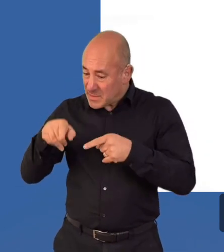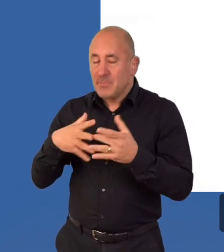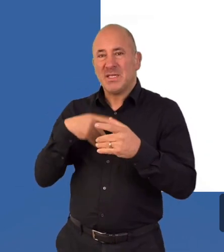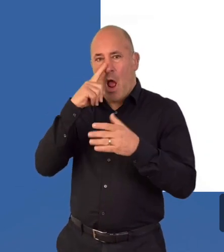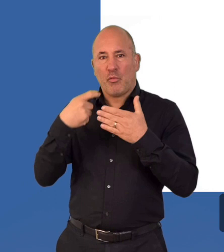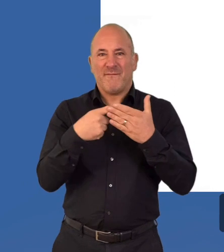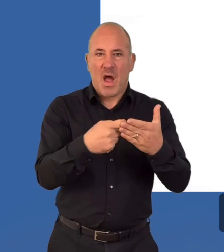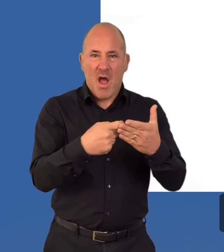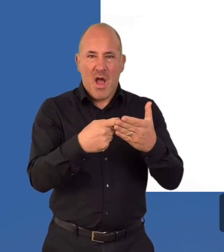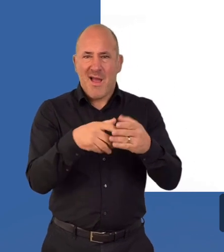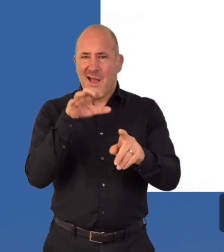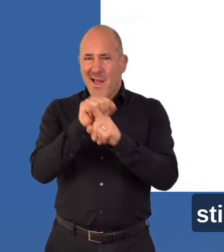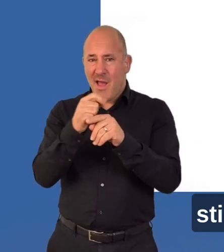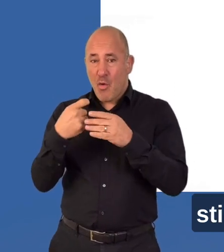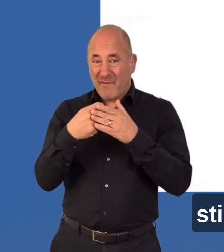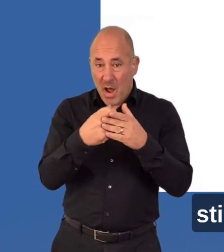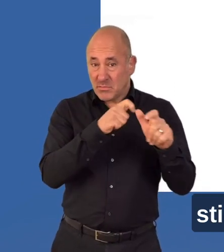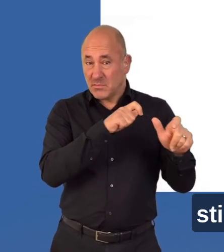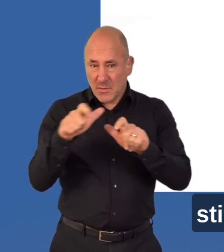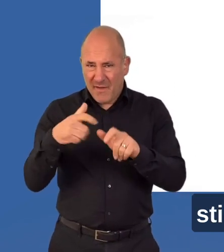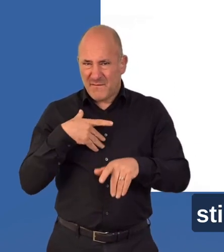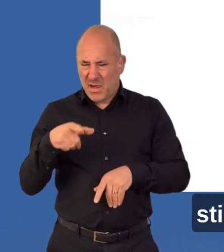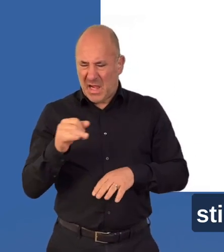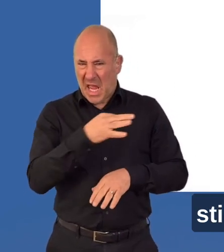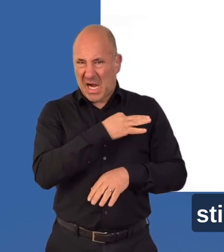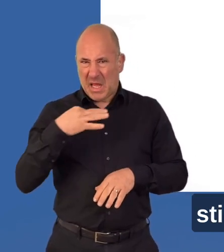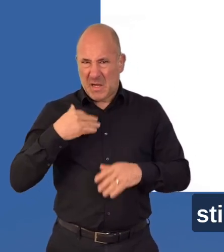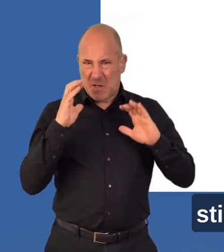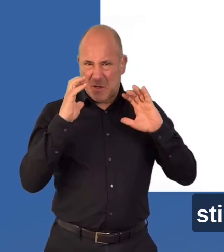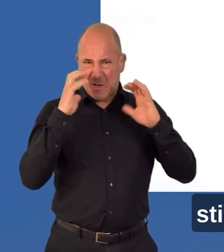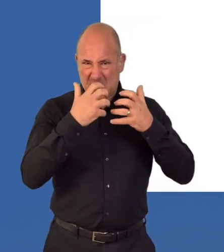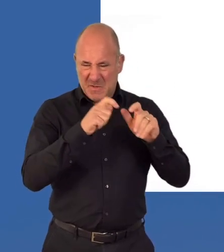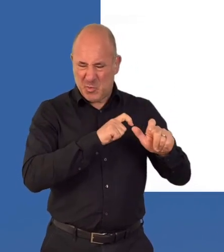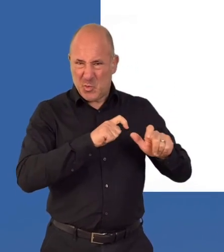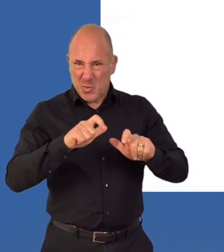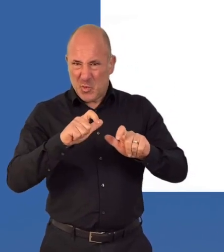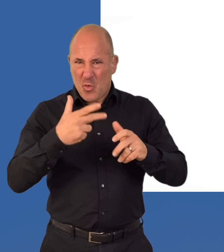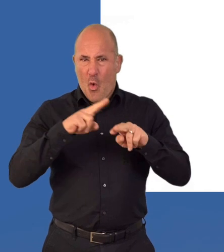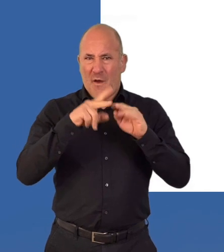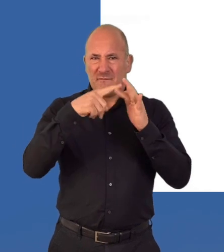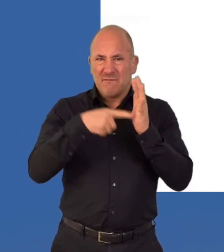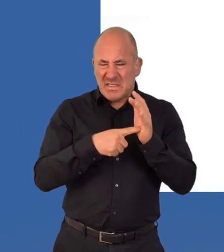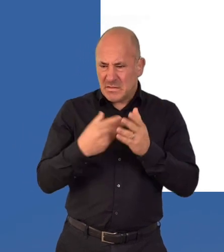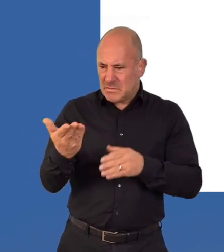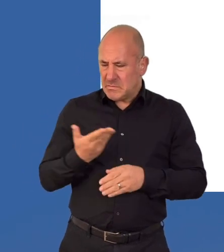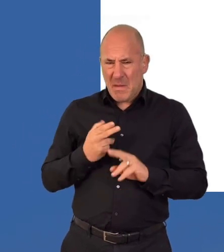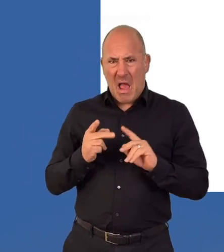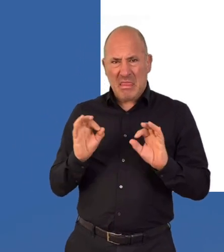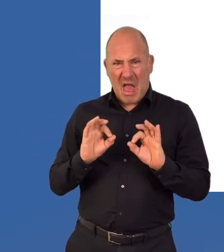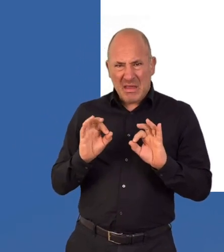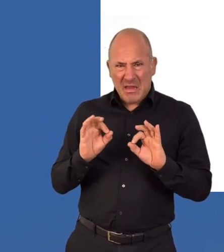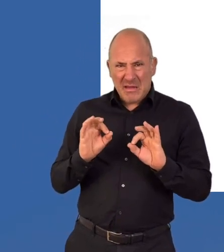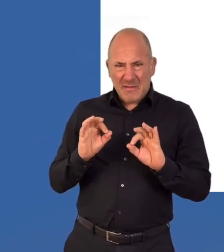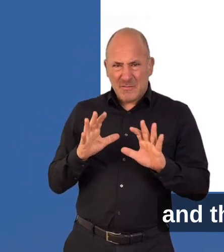refer, noting that referrals can still be made where there is serious ongoing clinical concern and/or the FIT has not